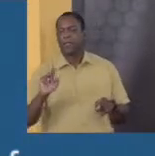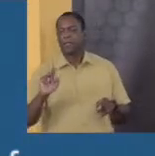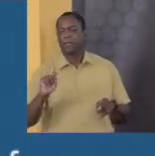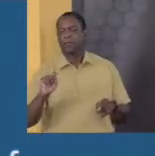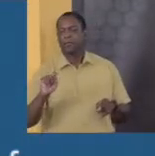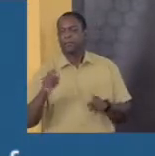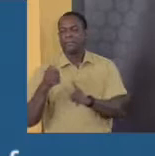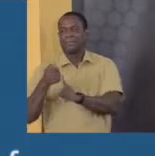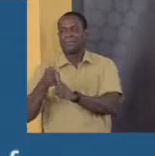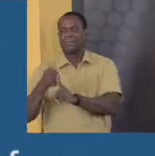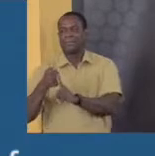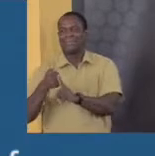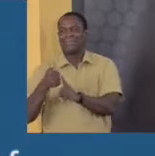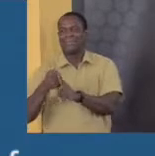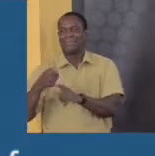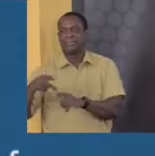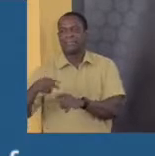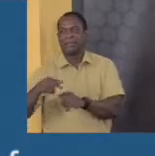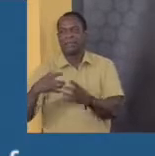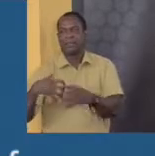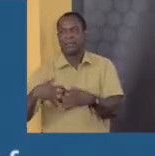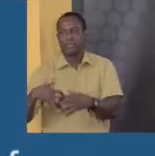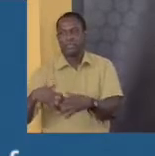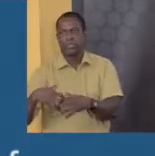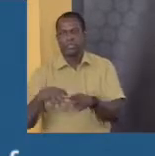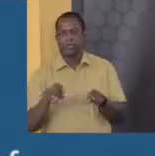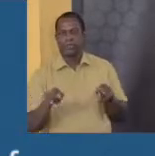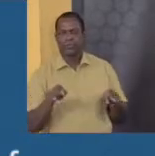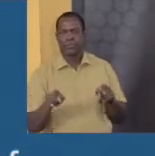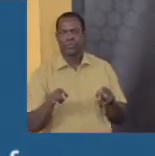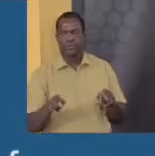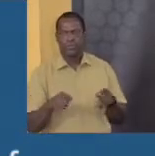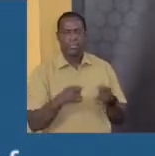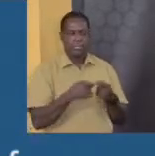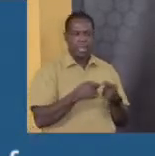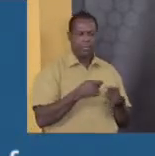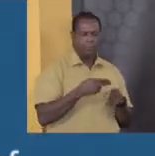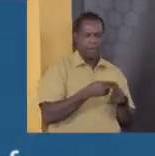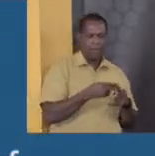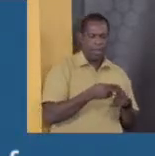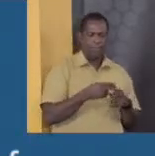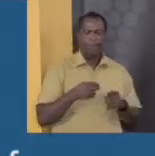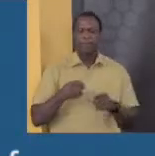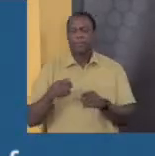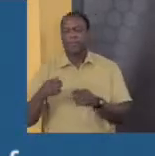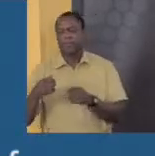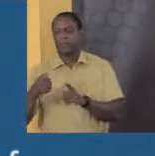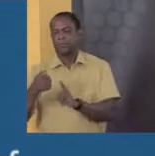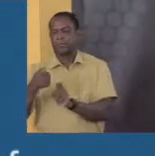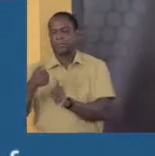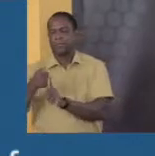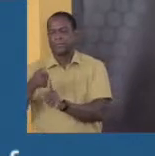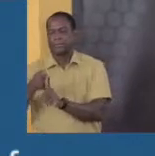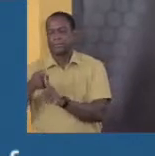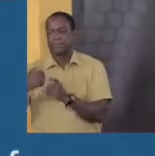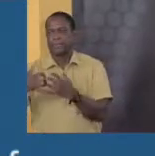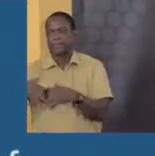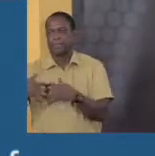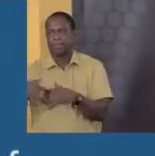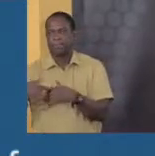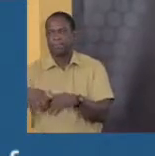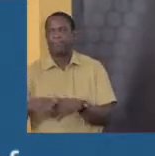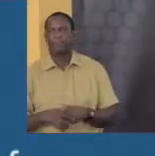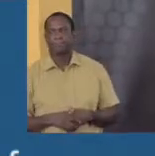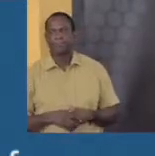automated cutting machine, which you'll see lower down here. And